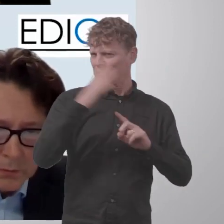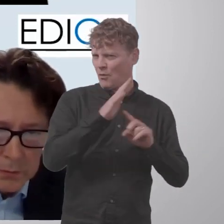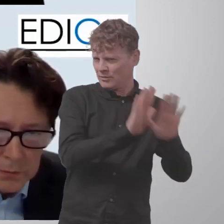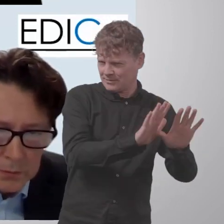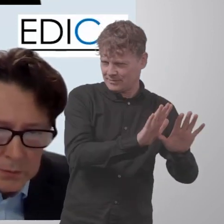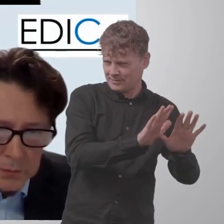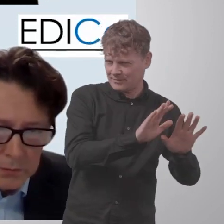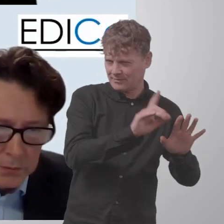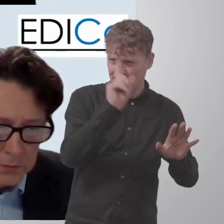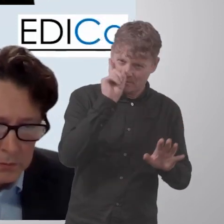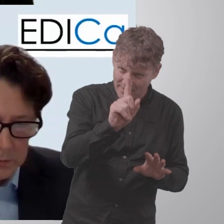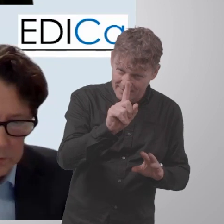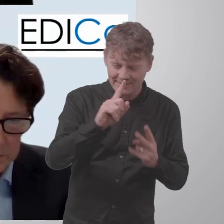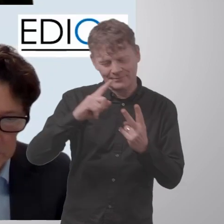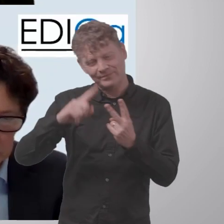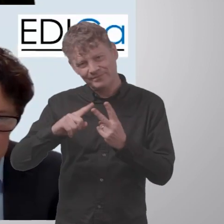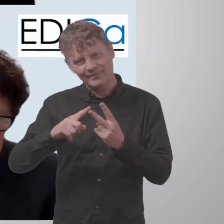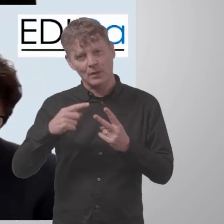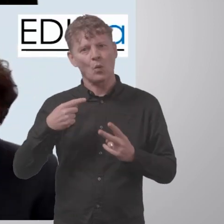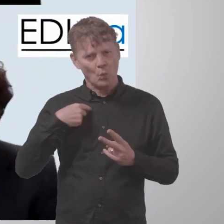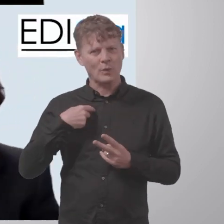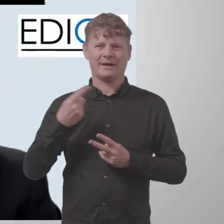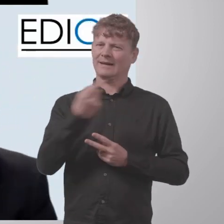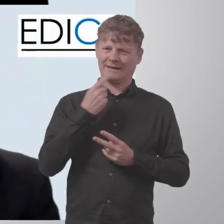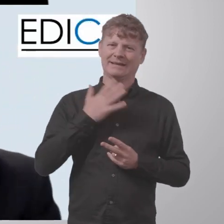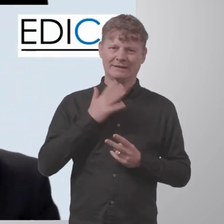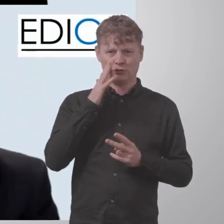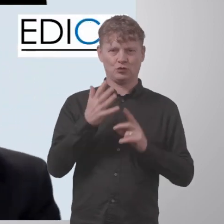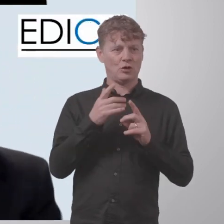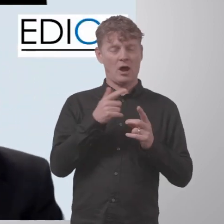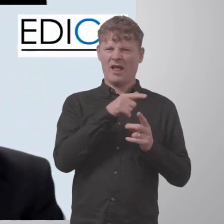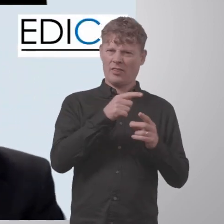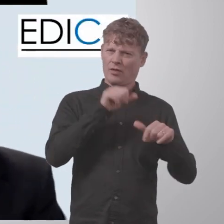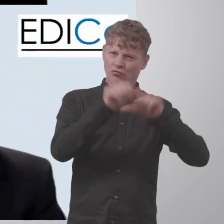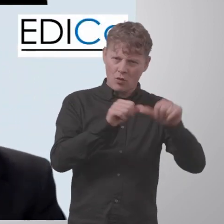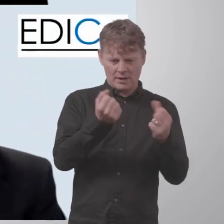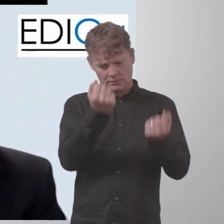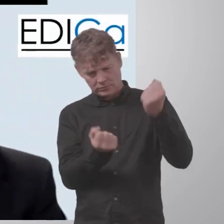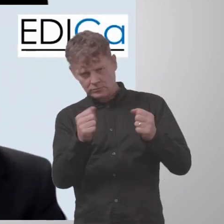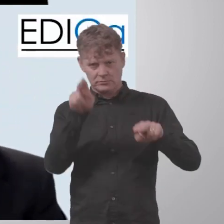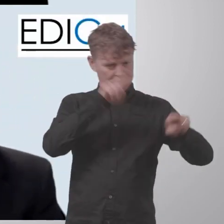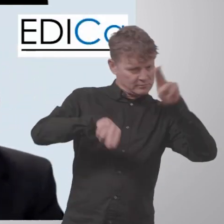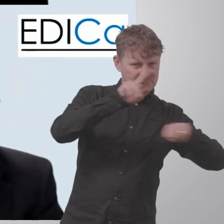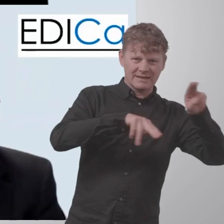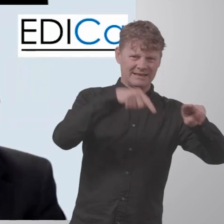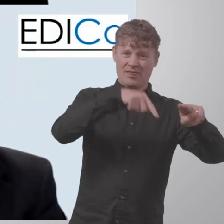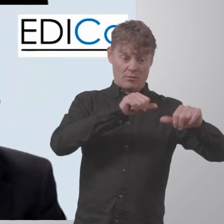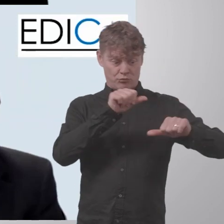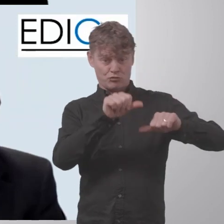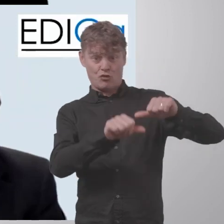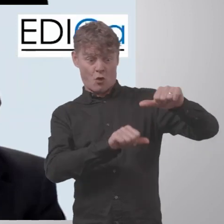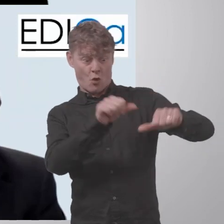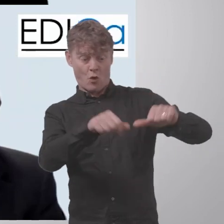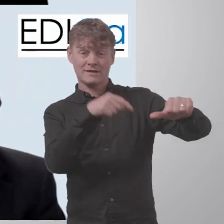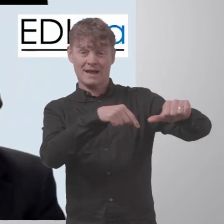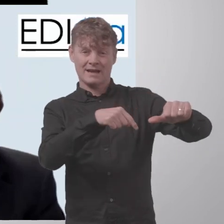think we should find ways in those judgment processes of allowing people the opportunity, at least without mandating it, the opportunity at